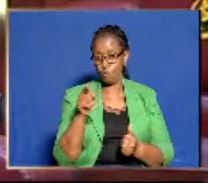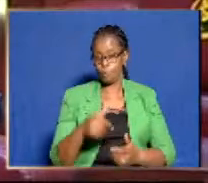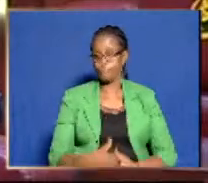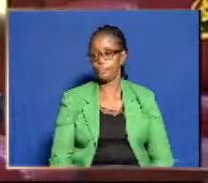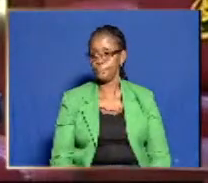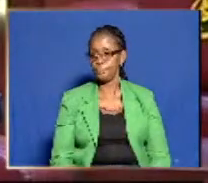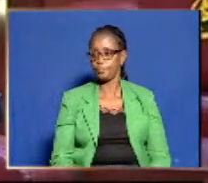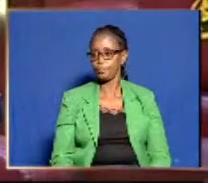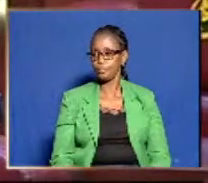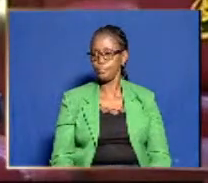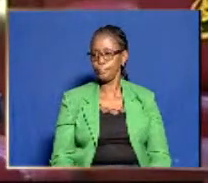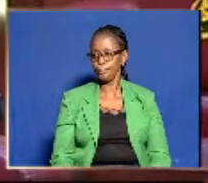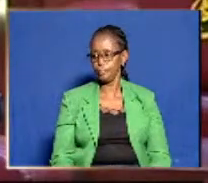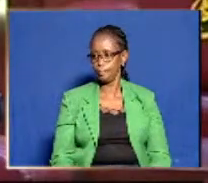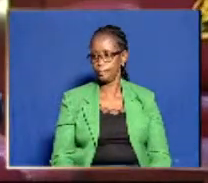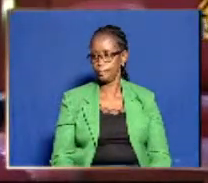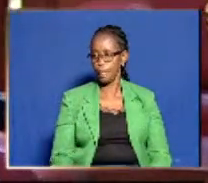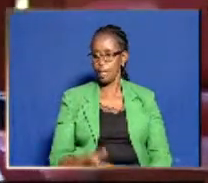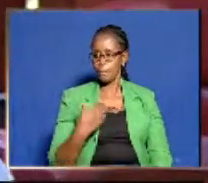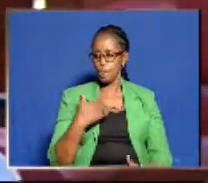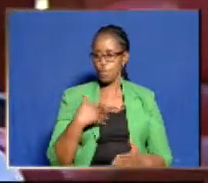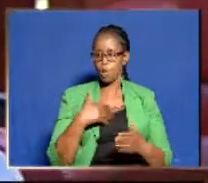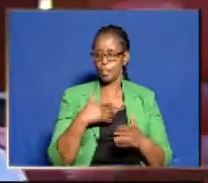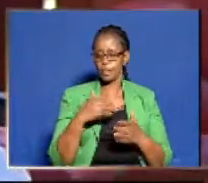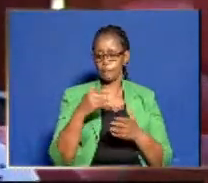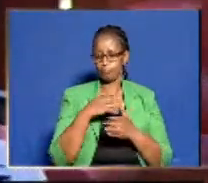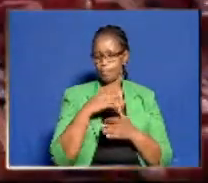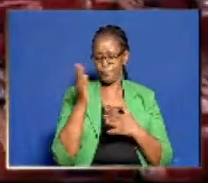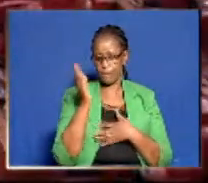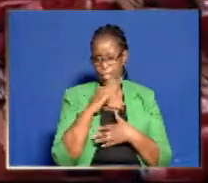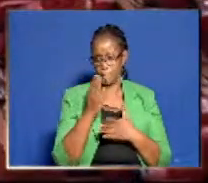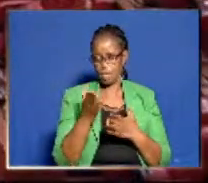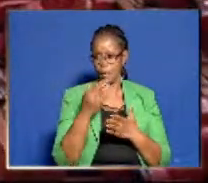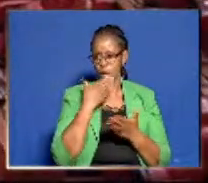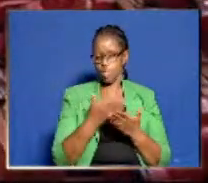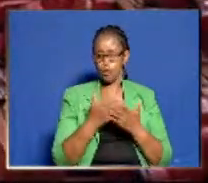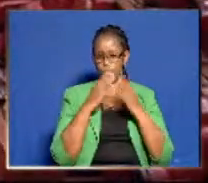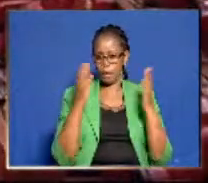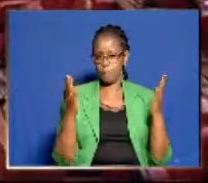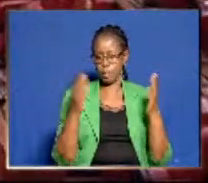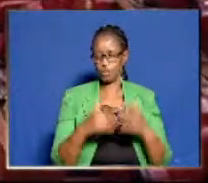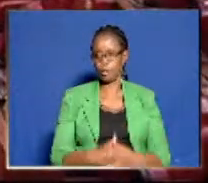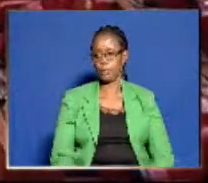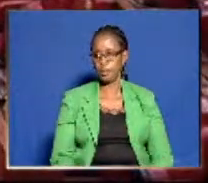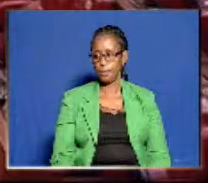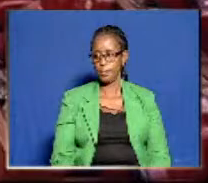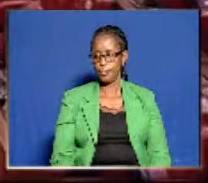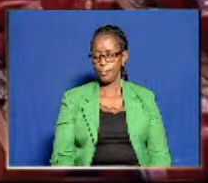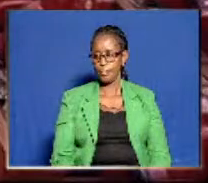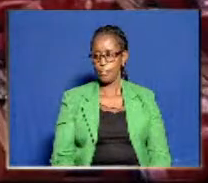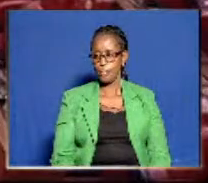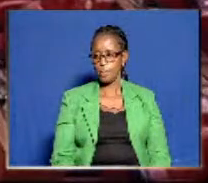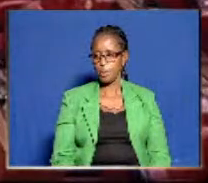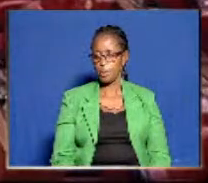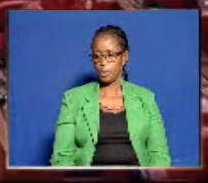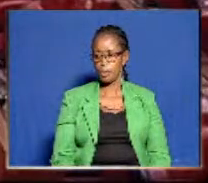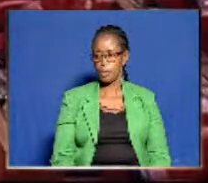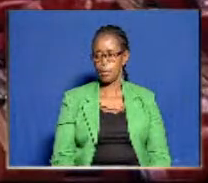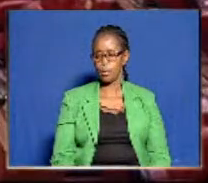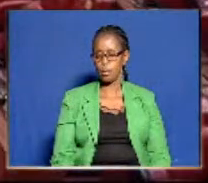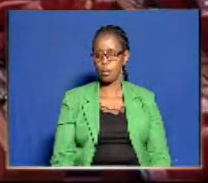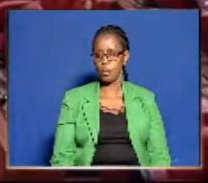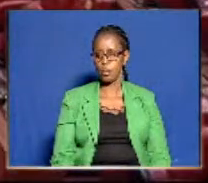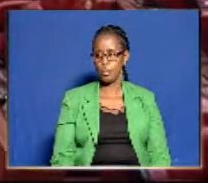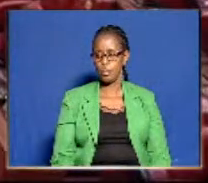Let me end there. Thank you so much. Thank you, Honorable Speaker. The Honorable Aseka, member for Huisero.